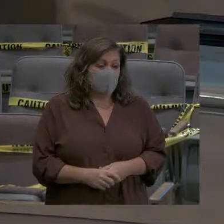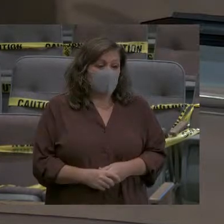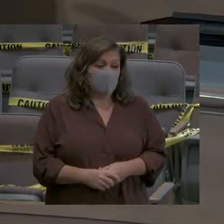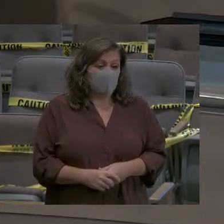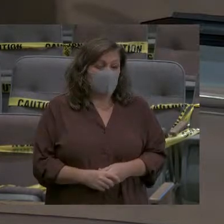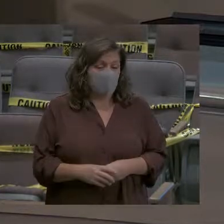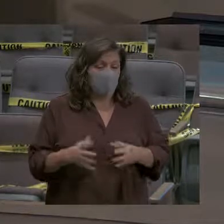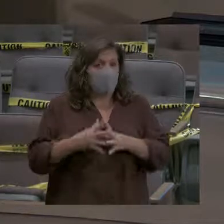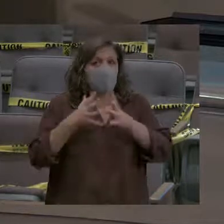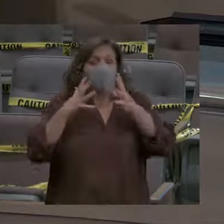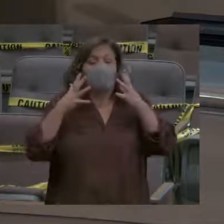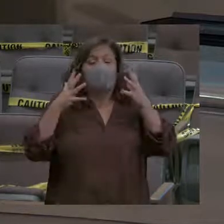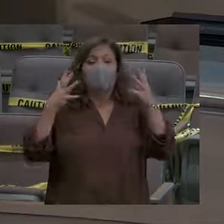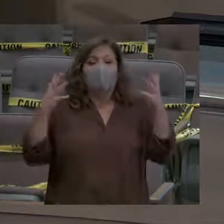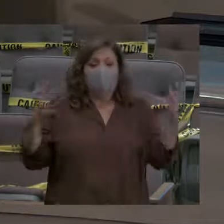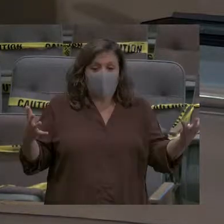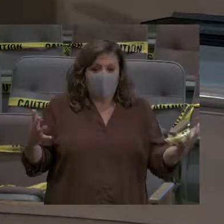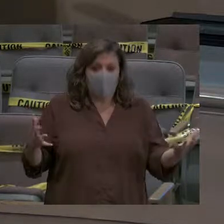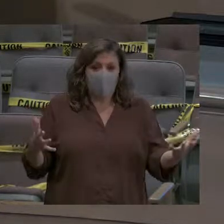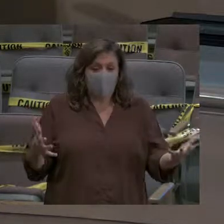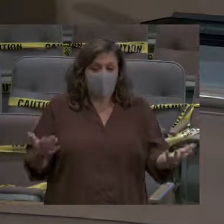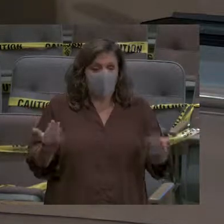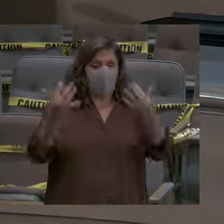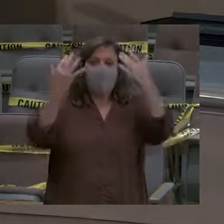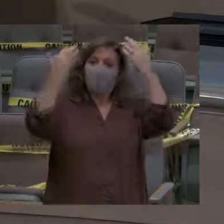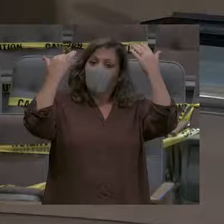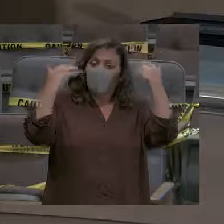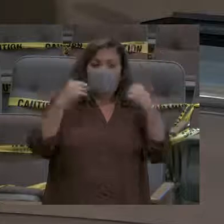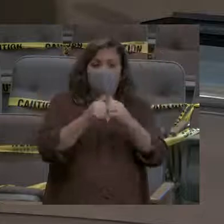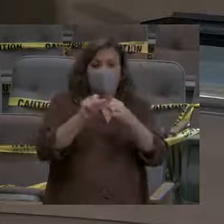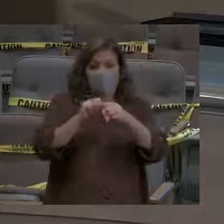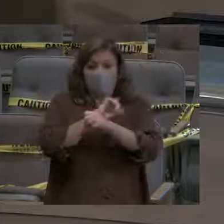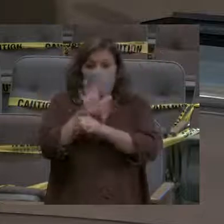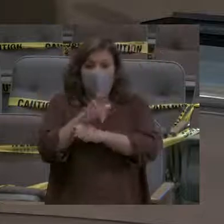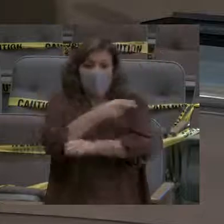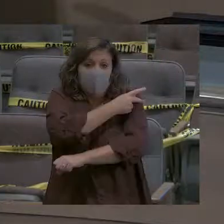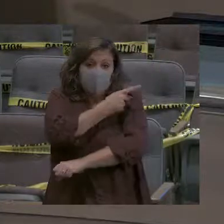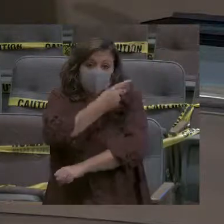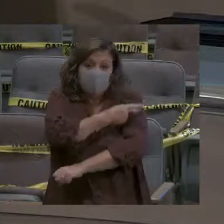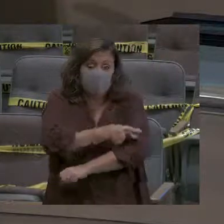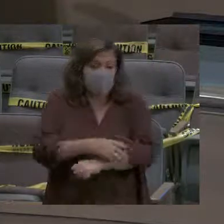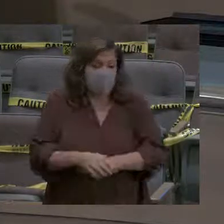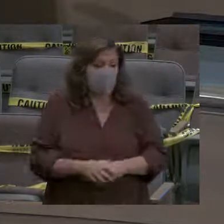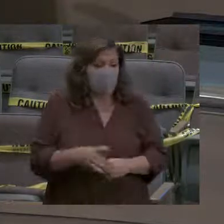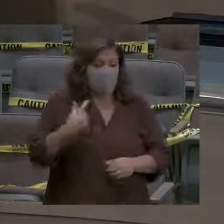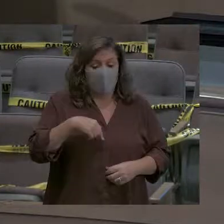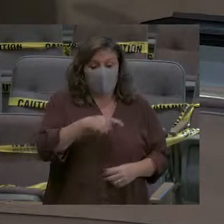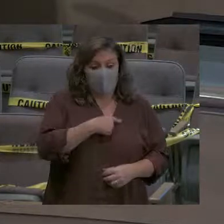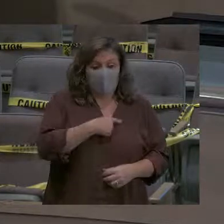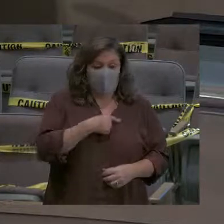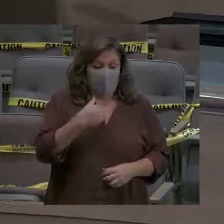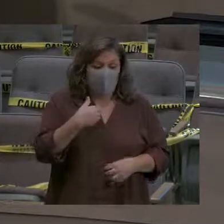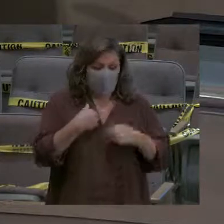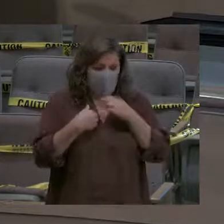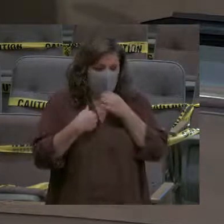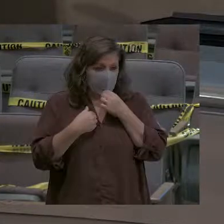just inundated with COVID-19 patients at that time. We roughly had a census of